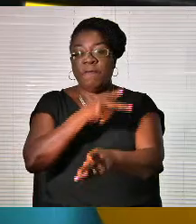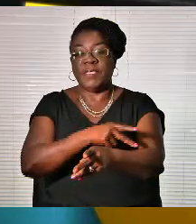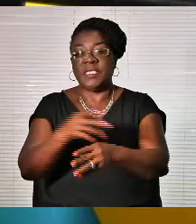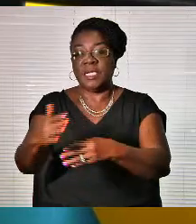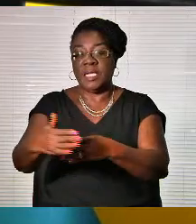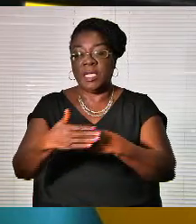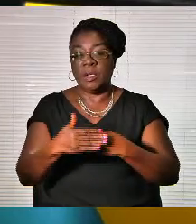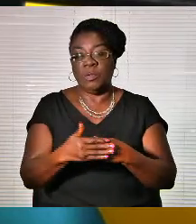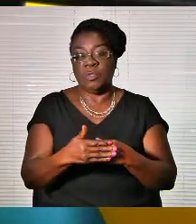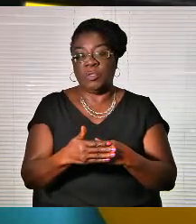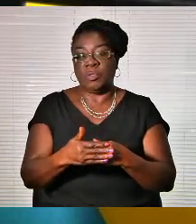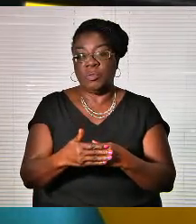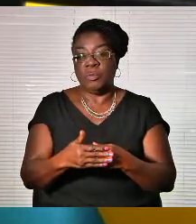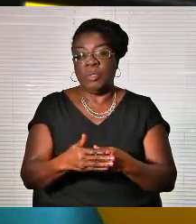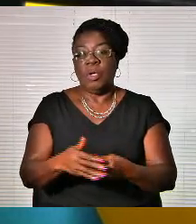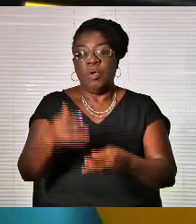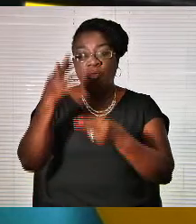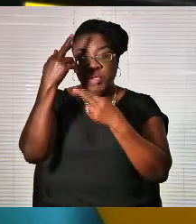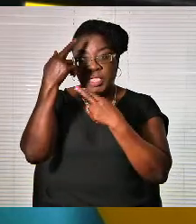respectfully